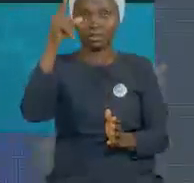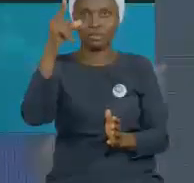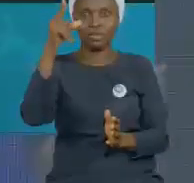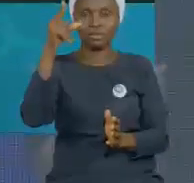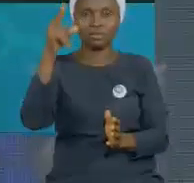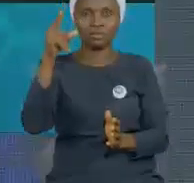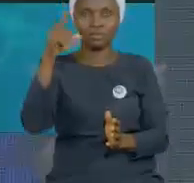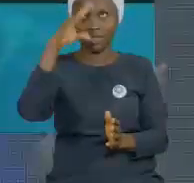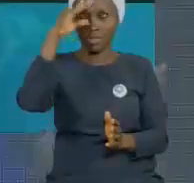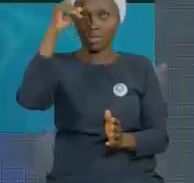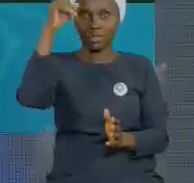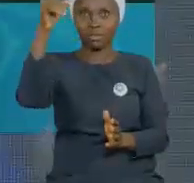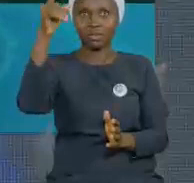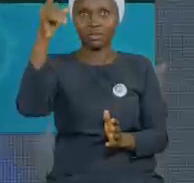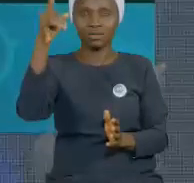all Syria.